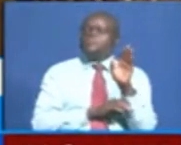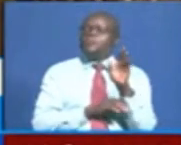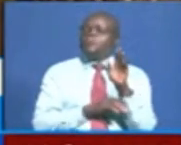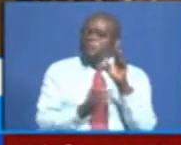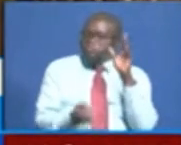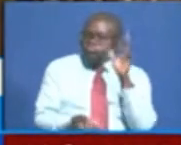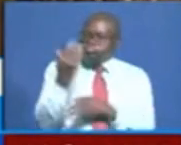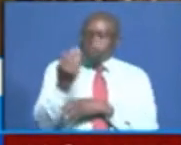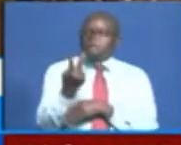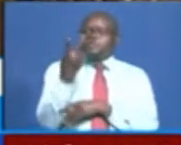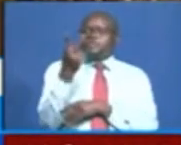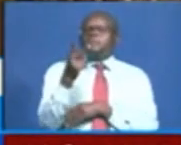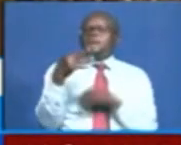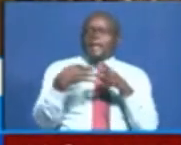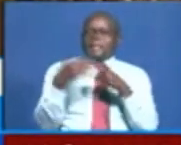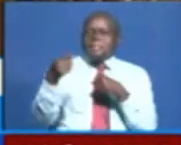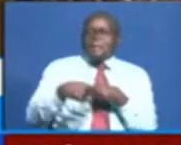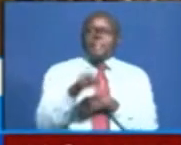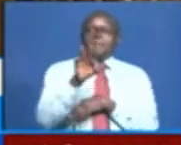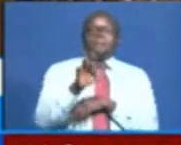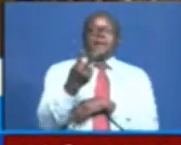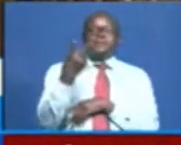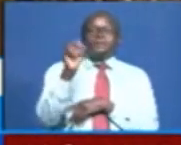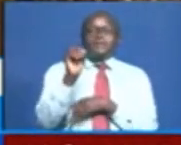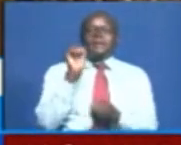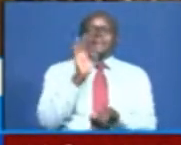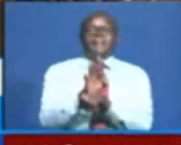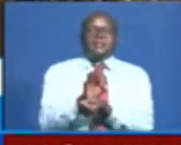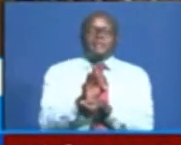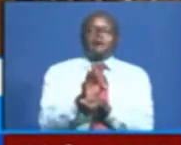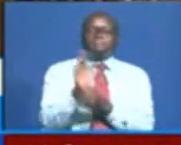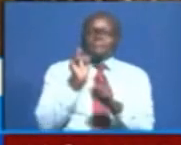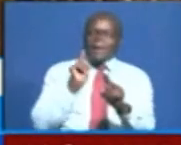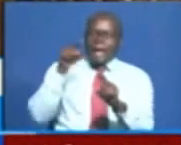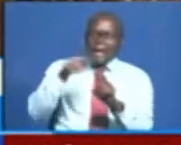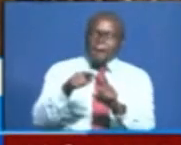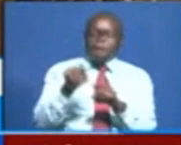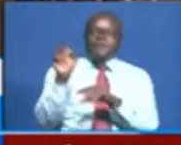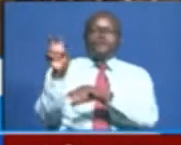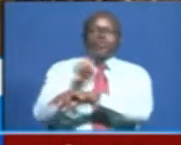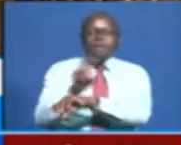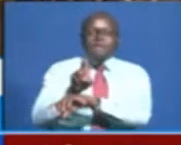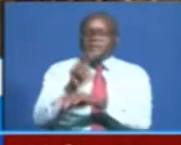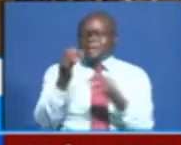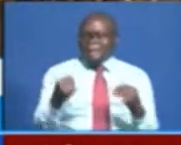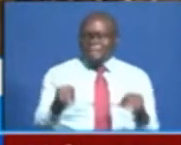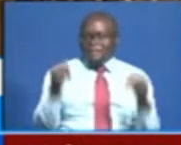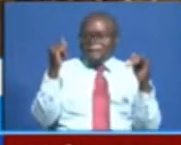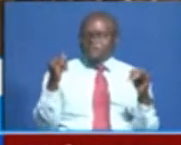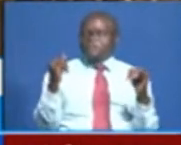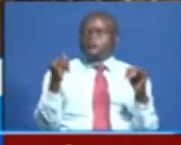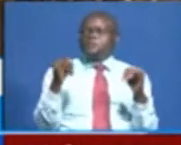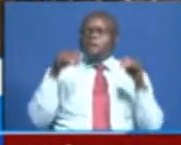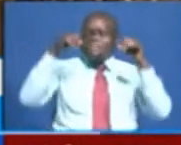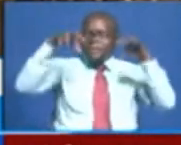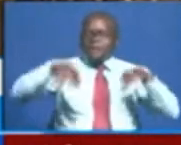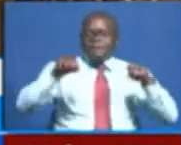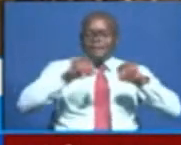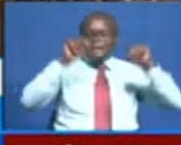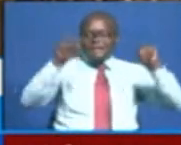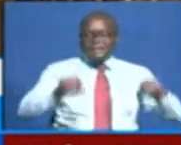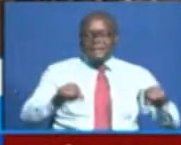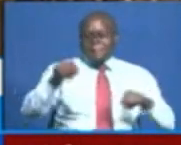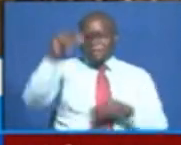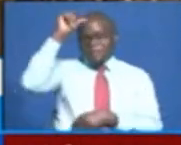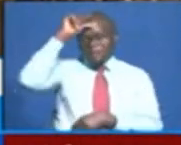the 28th of March 2013, primarily to oversee the implementation of the devolved systems of